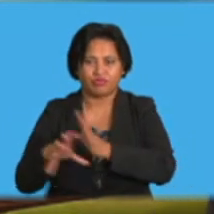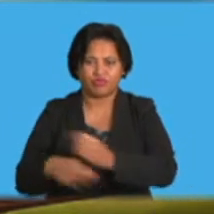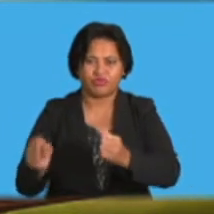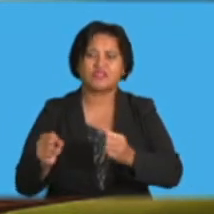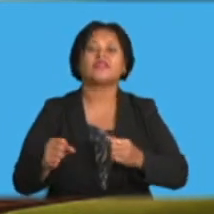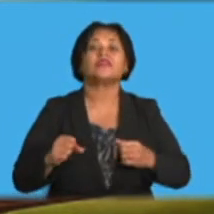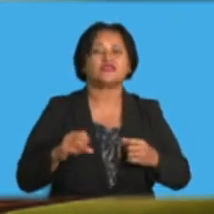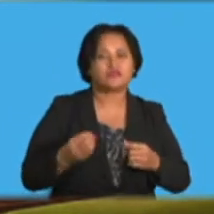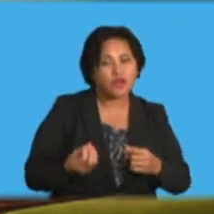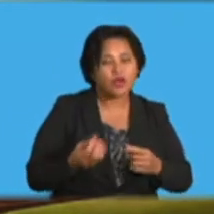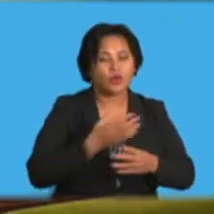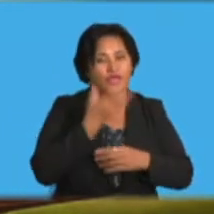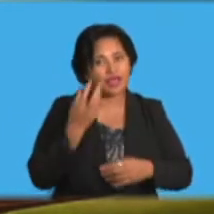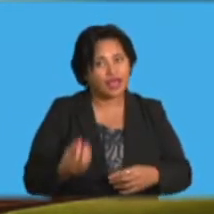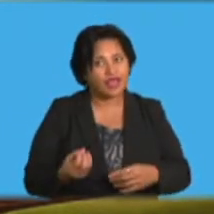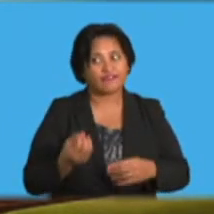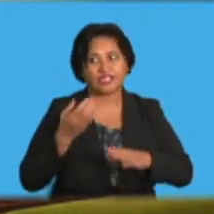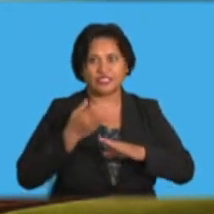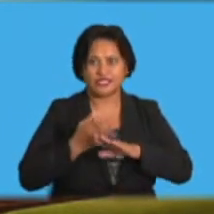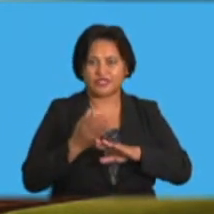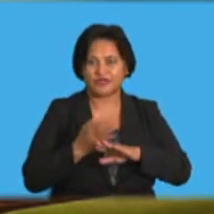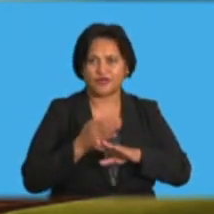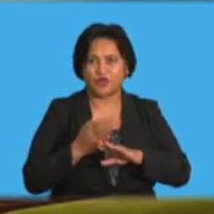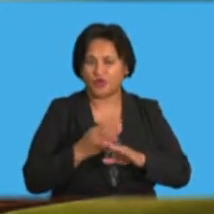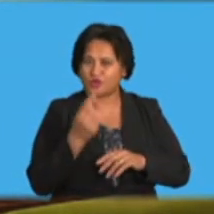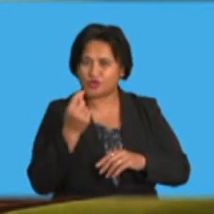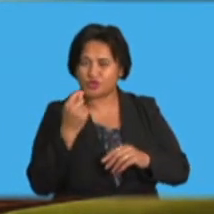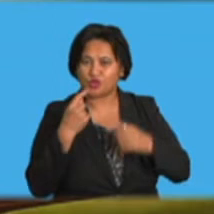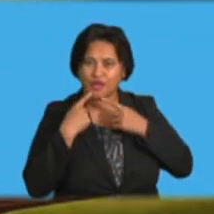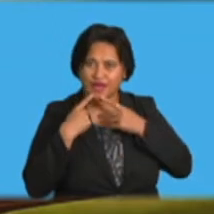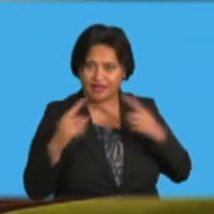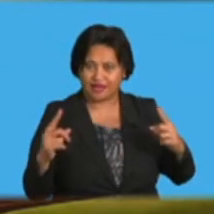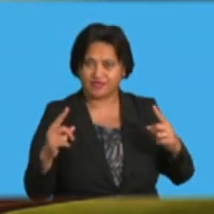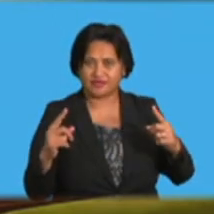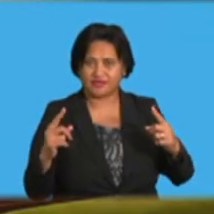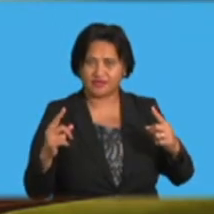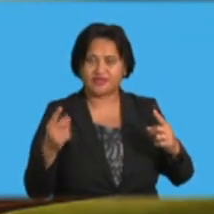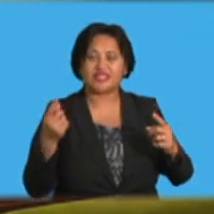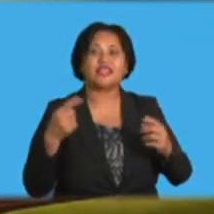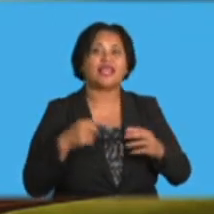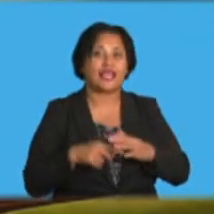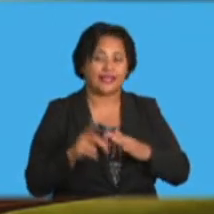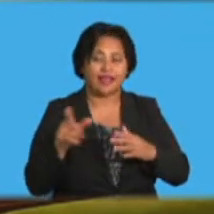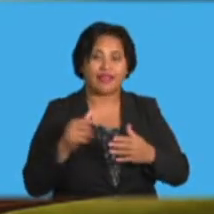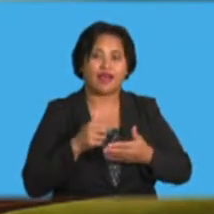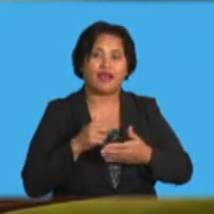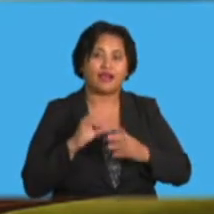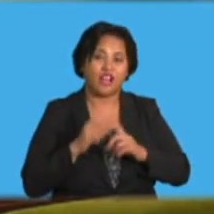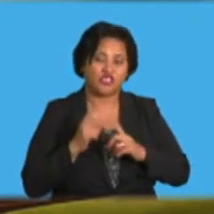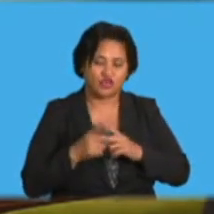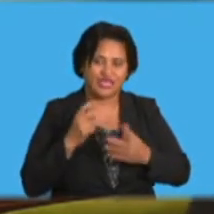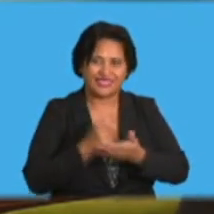have a whole new package which will be announced, including agricultural assistance in the next week, Madam